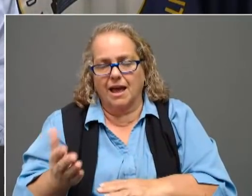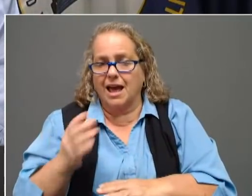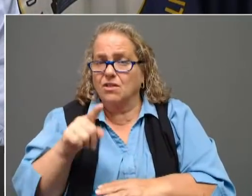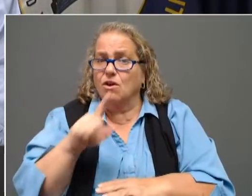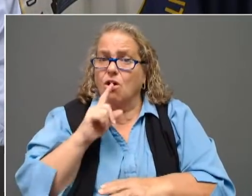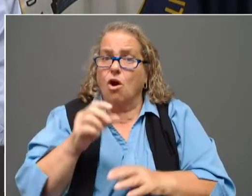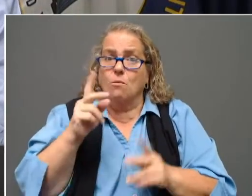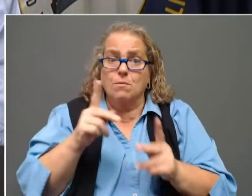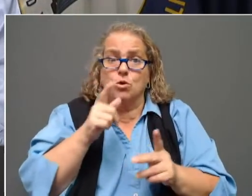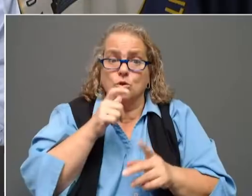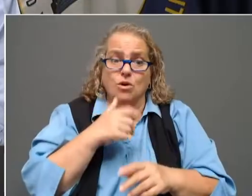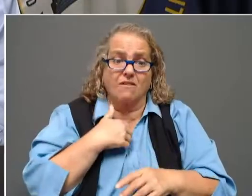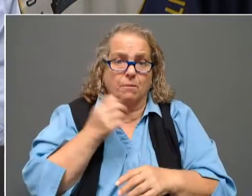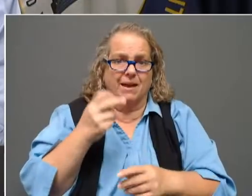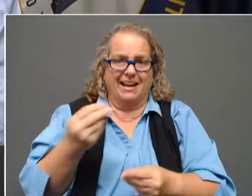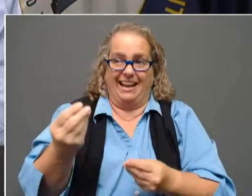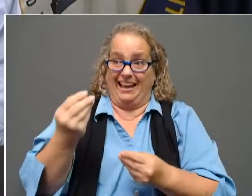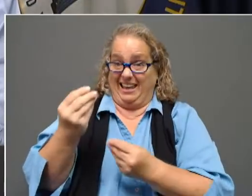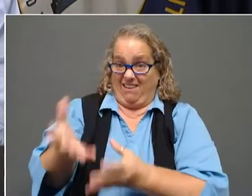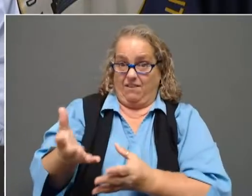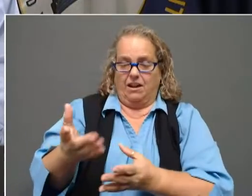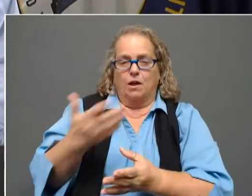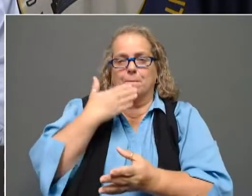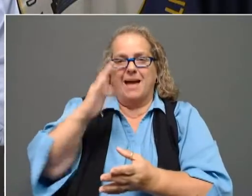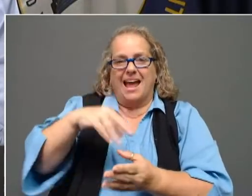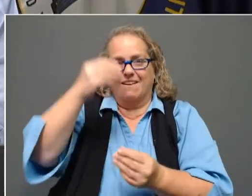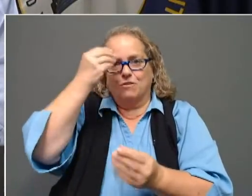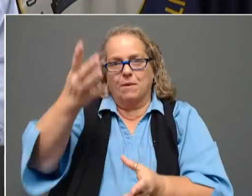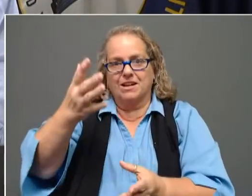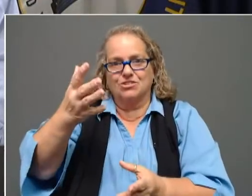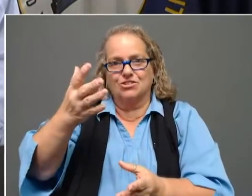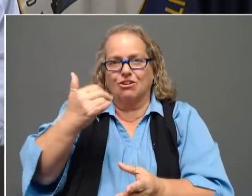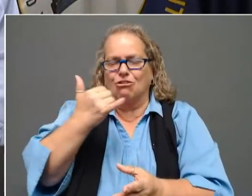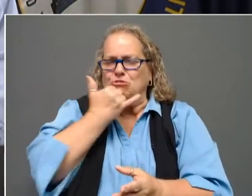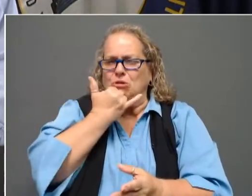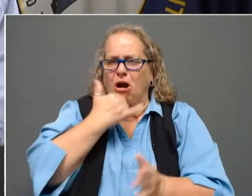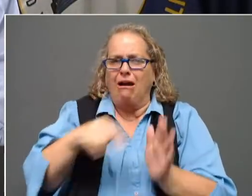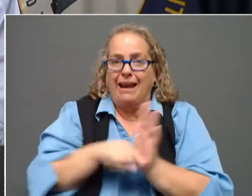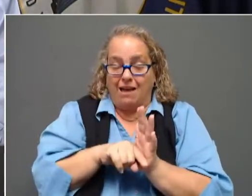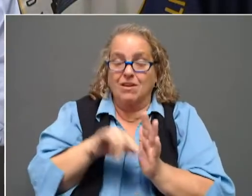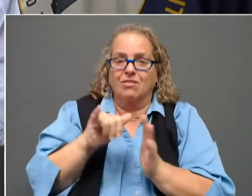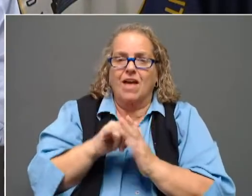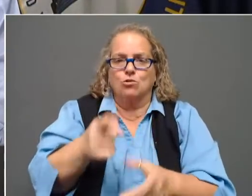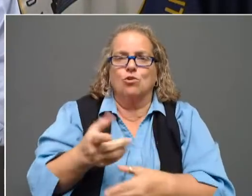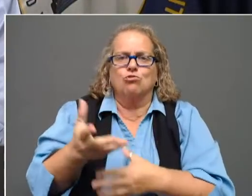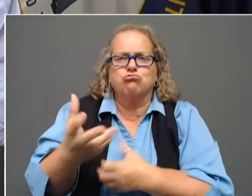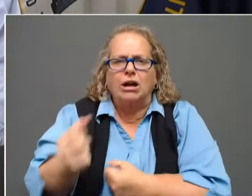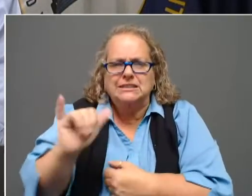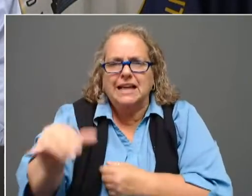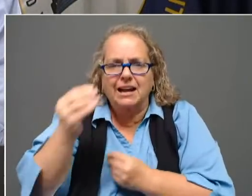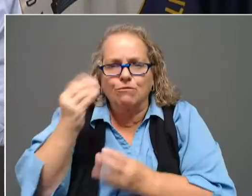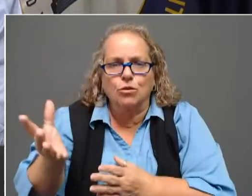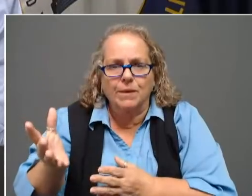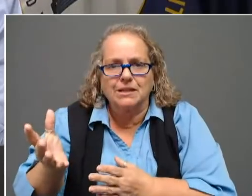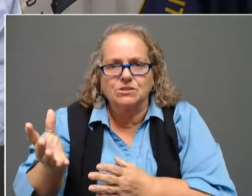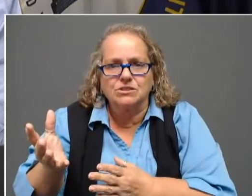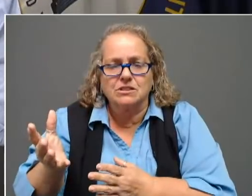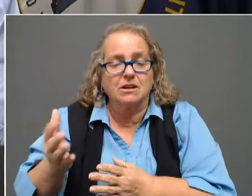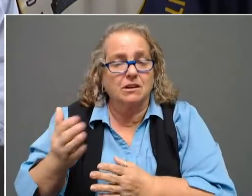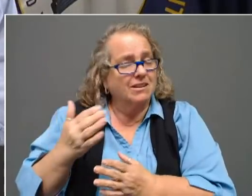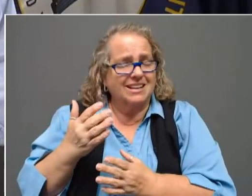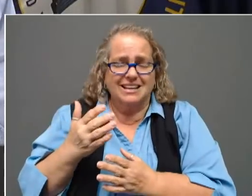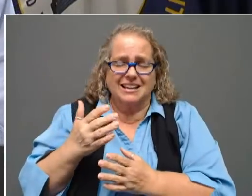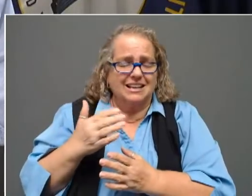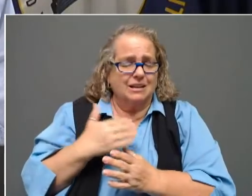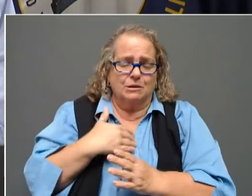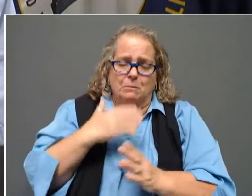fed bad information by people that they unfortunately trust. My hope is that we will continue to stay steady, if